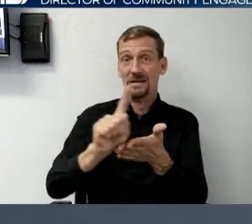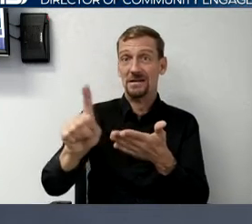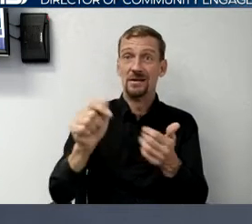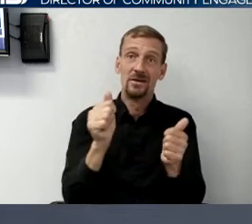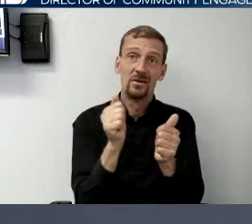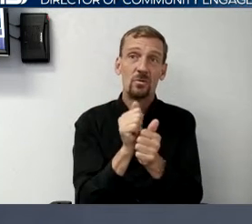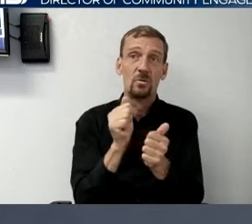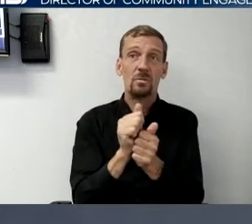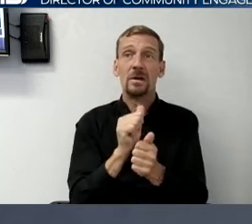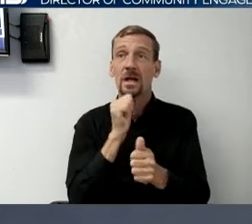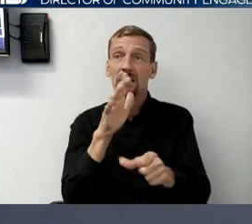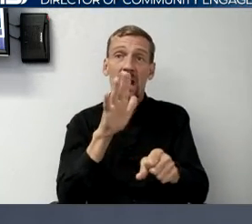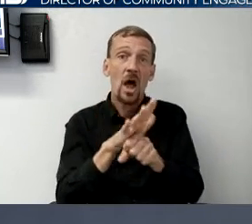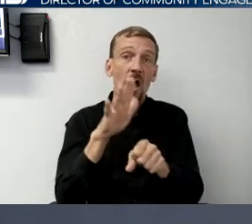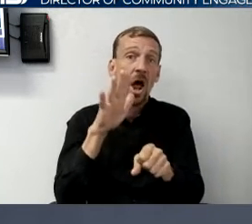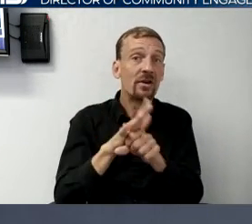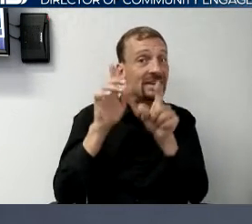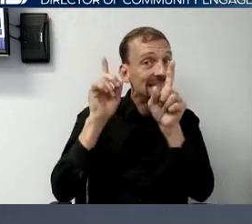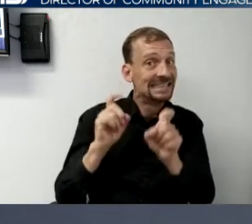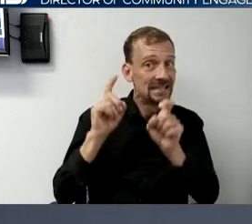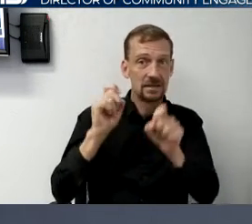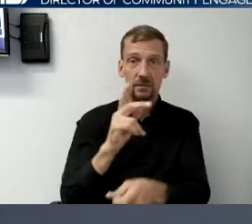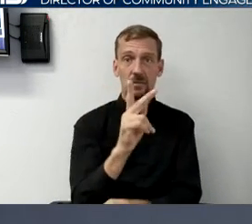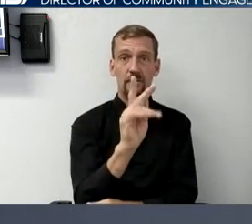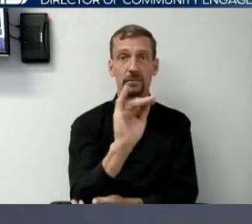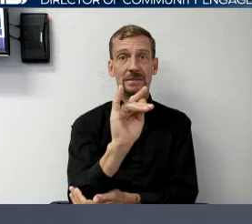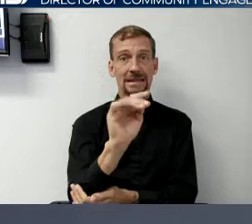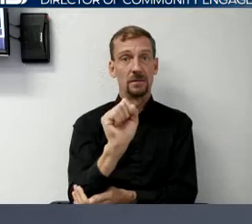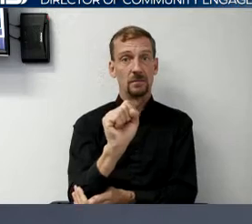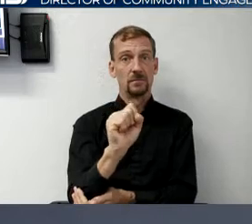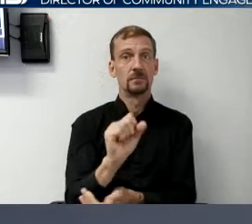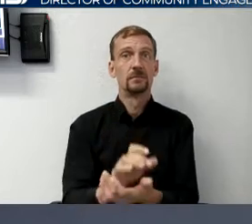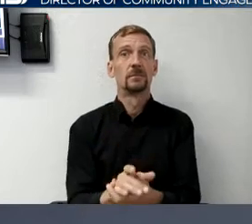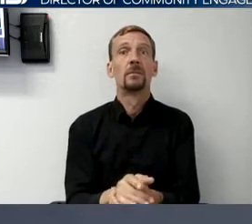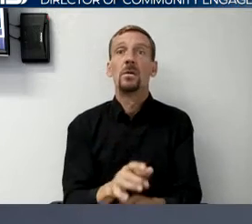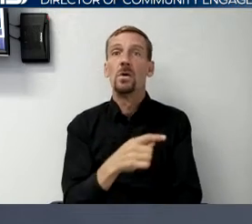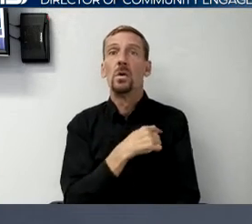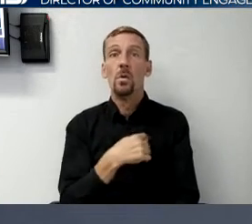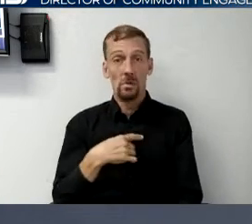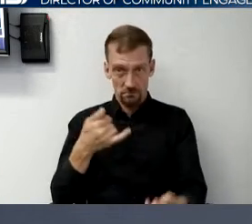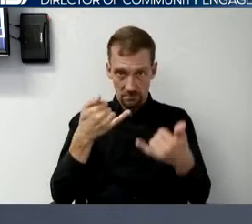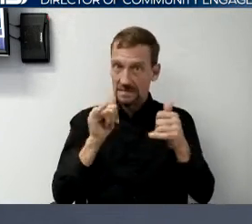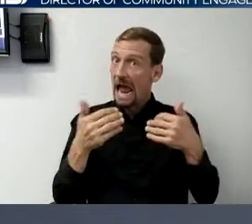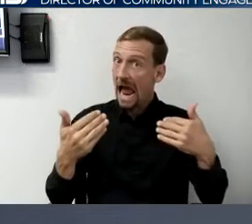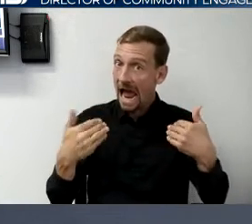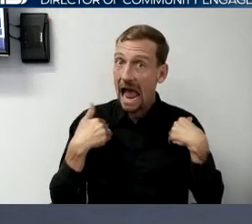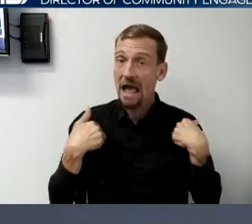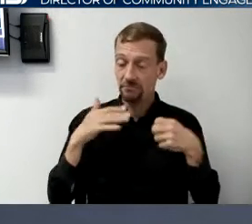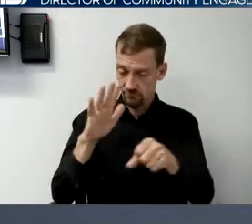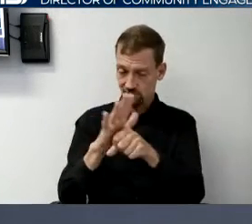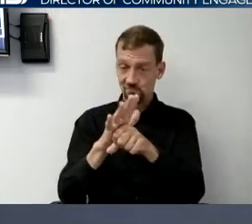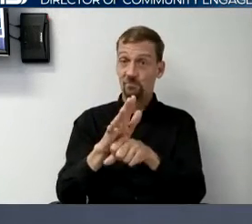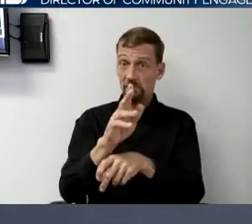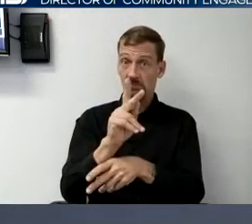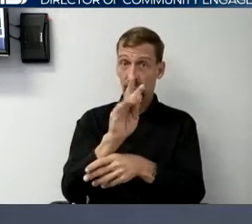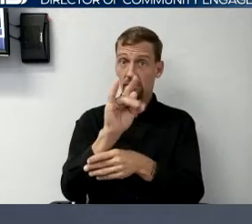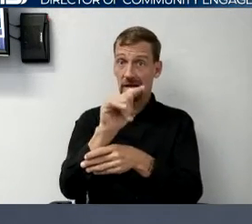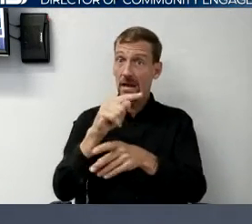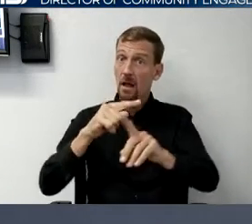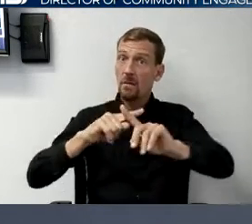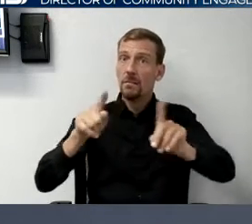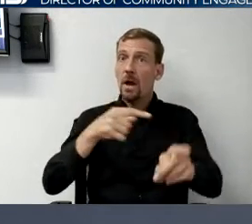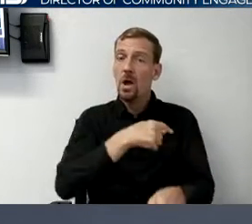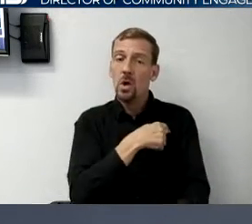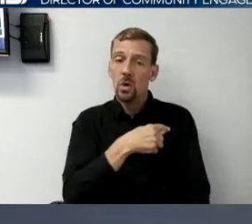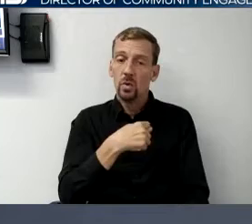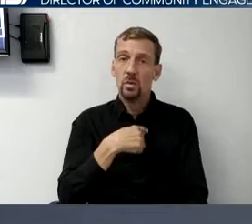lack of testing kits, the availability of them. We still have them without a doubt, but we're finding